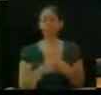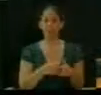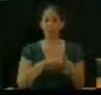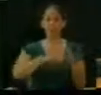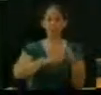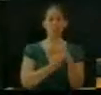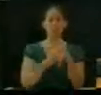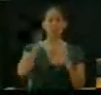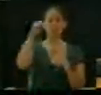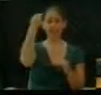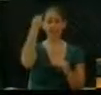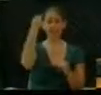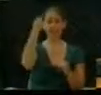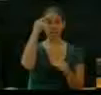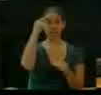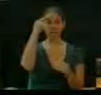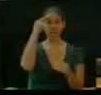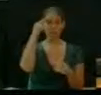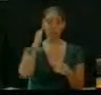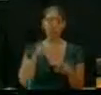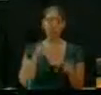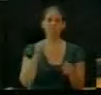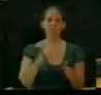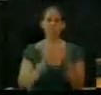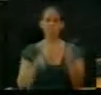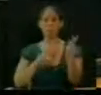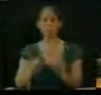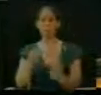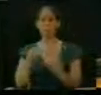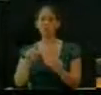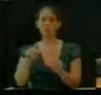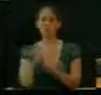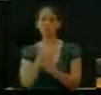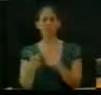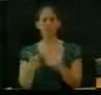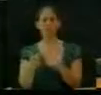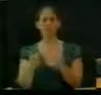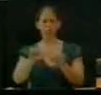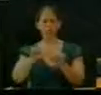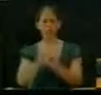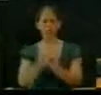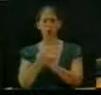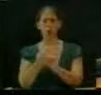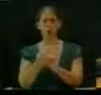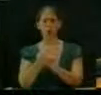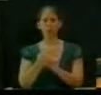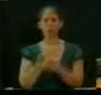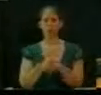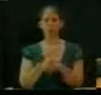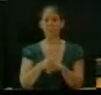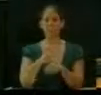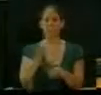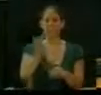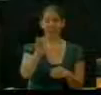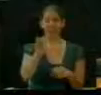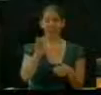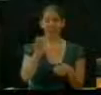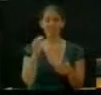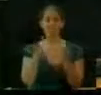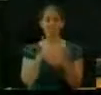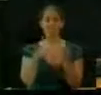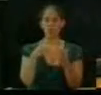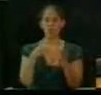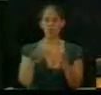Nashville with some people breaking laws, not just ethics violations, but broke the law. When you take $800,000 in contract money,